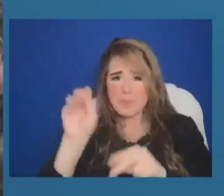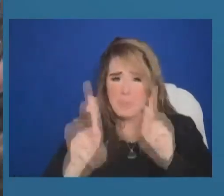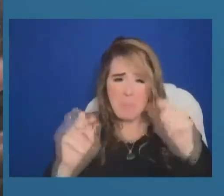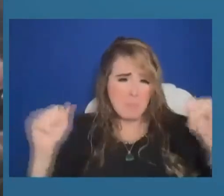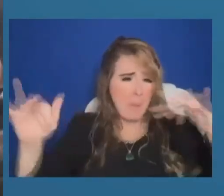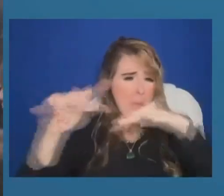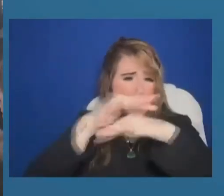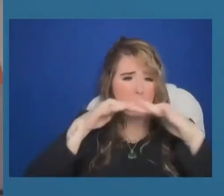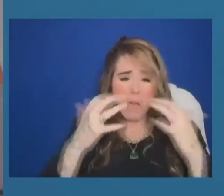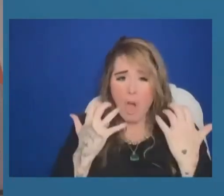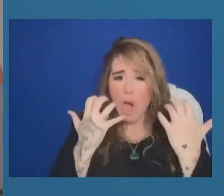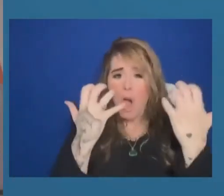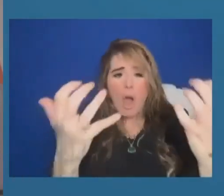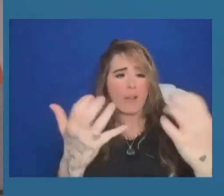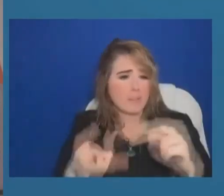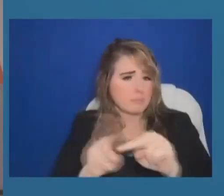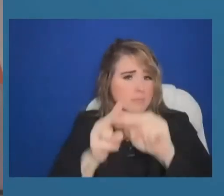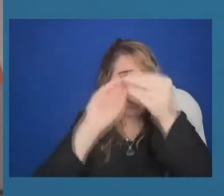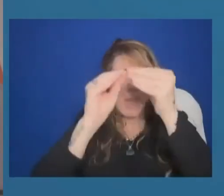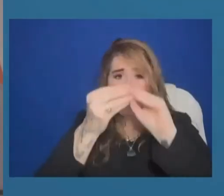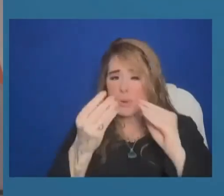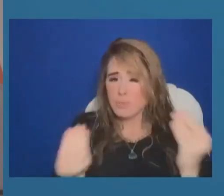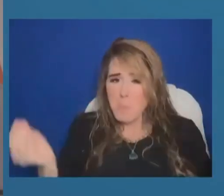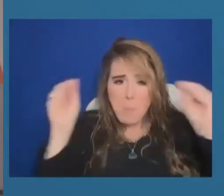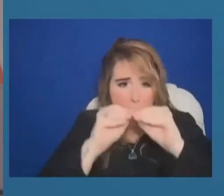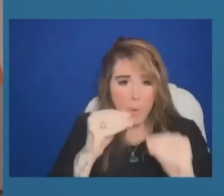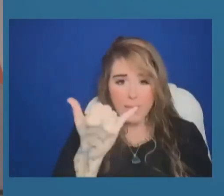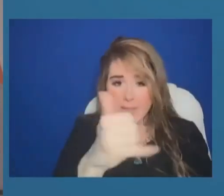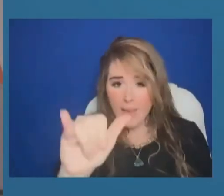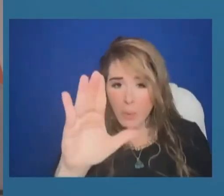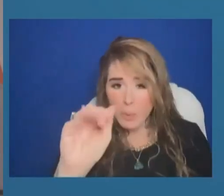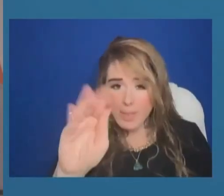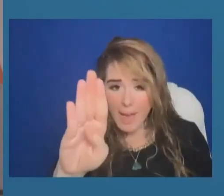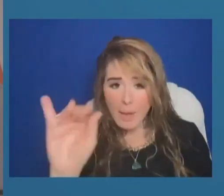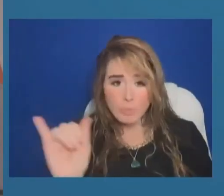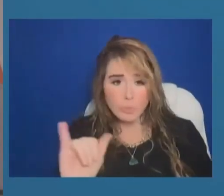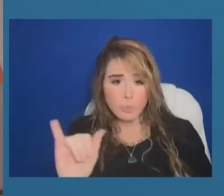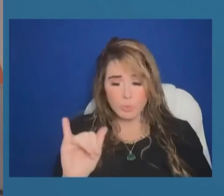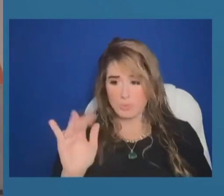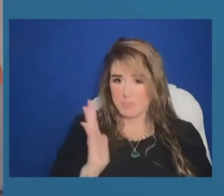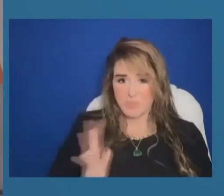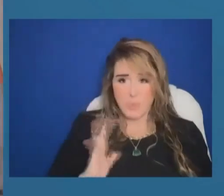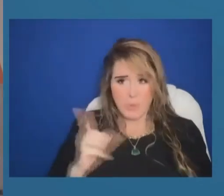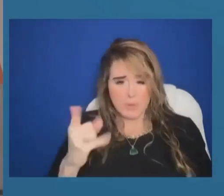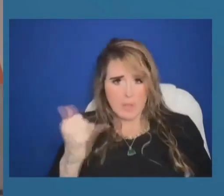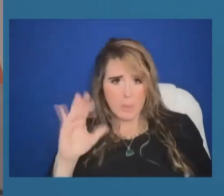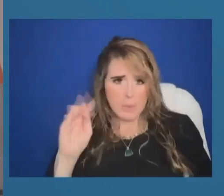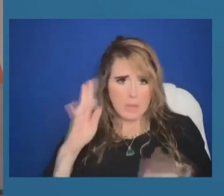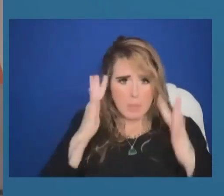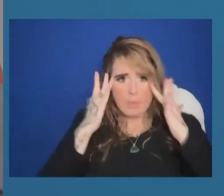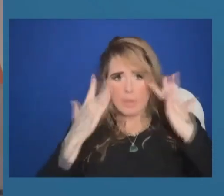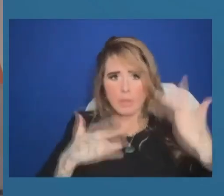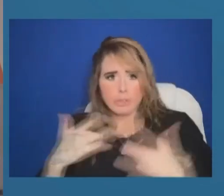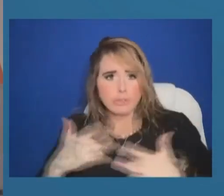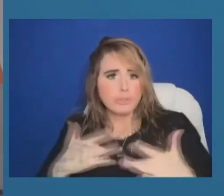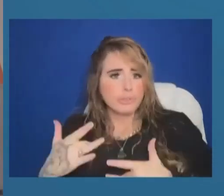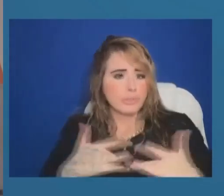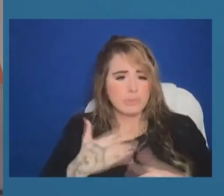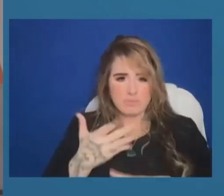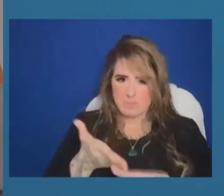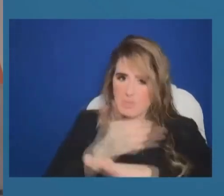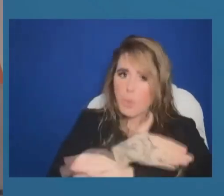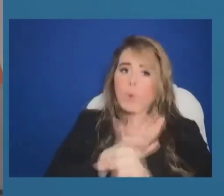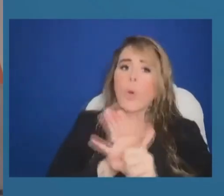Audience attendance up 20%. Yellow cabs were concerned. They've had a hard time before COVID and